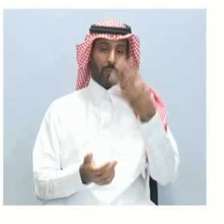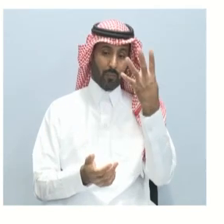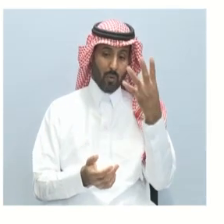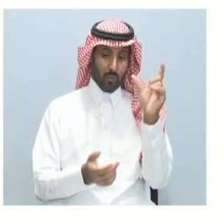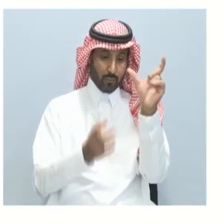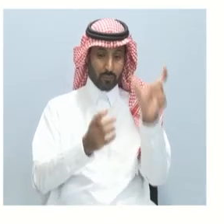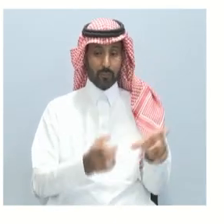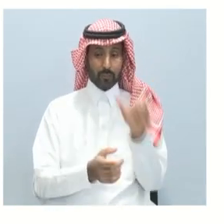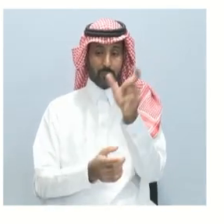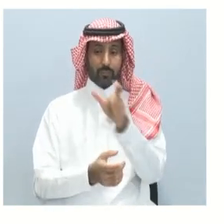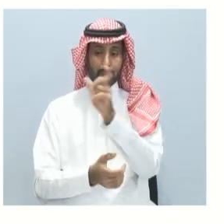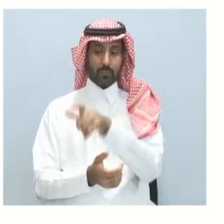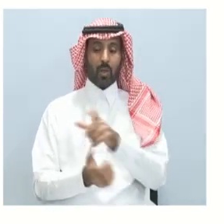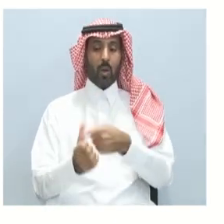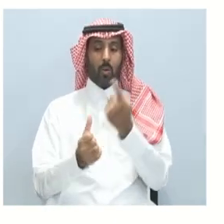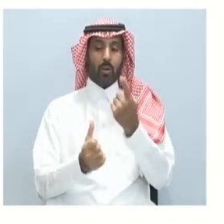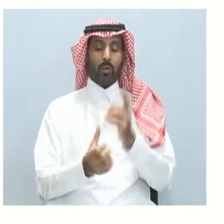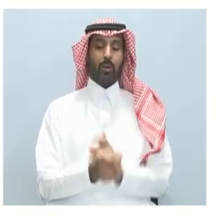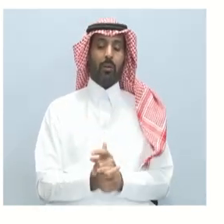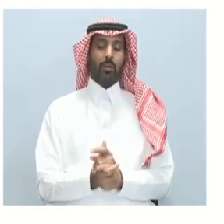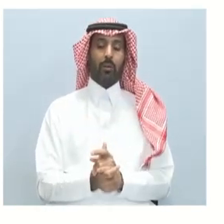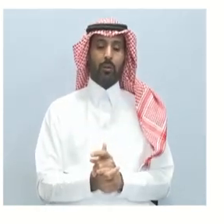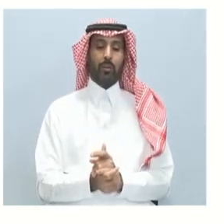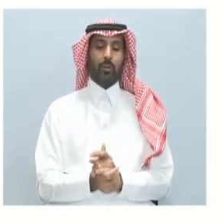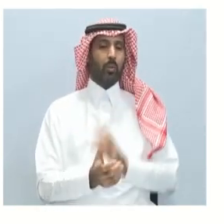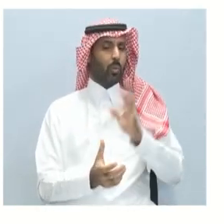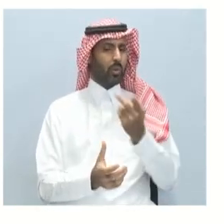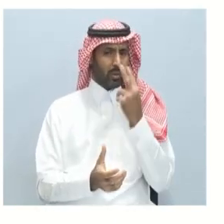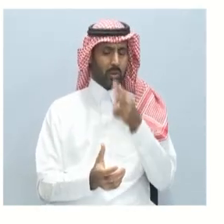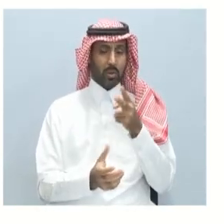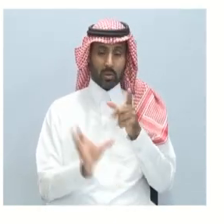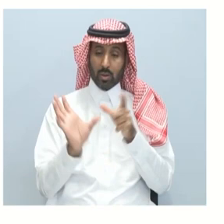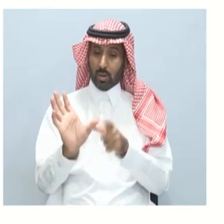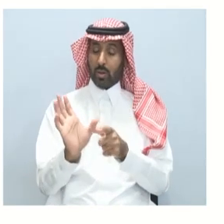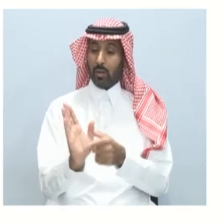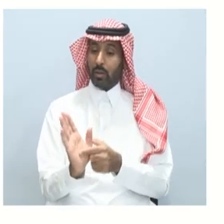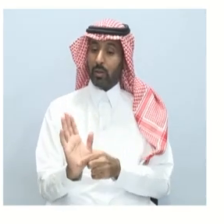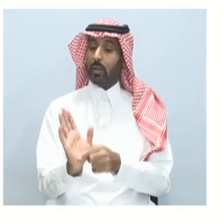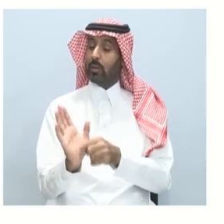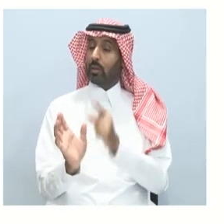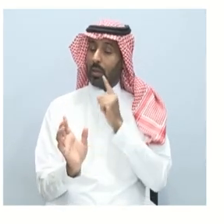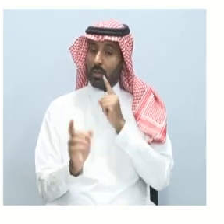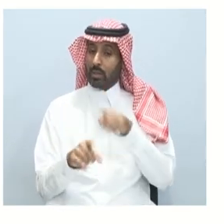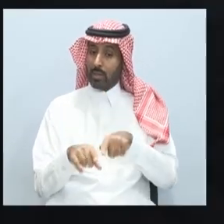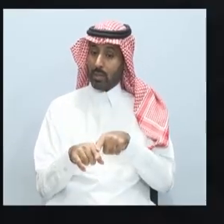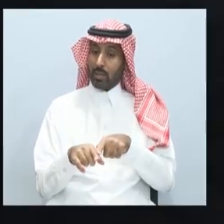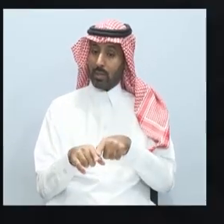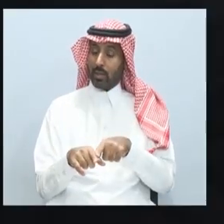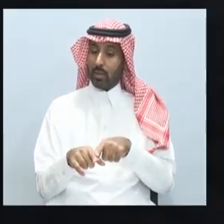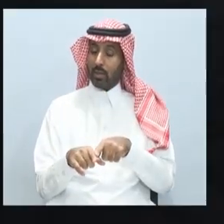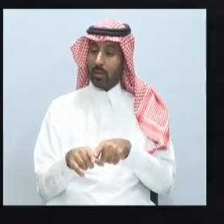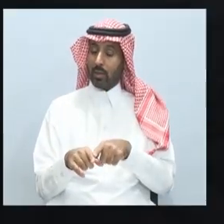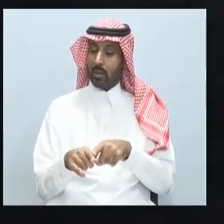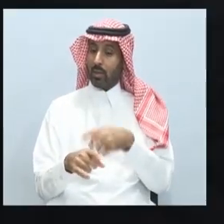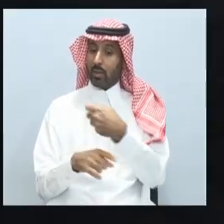columns. The first part, what can you offer your friend? You can offer something.